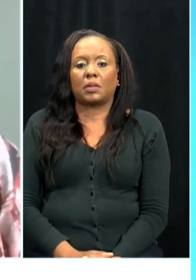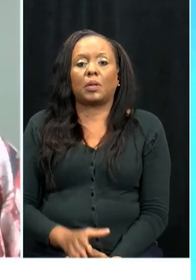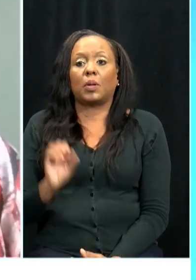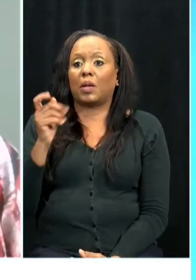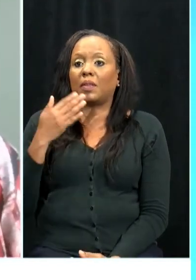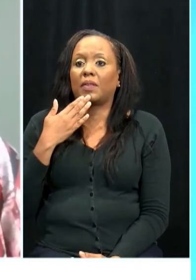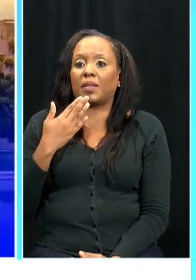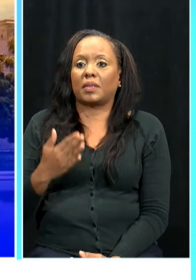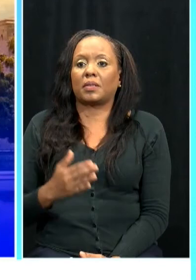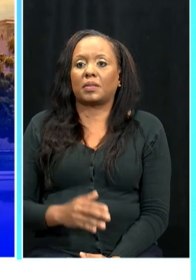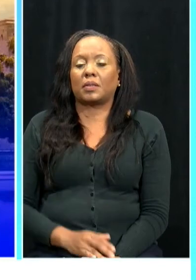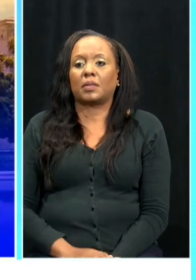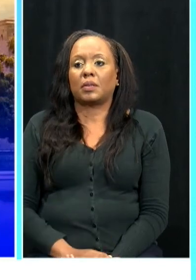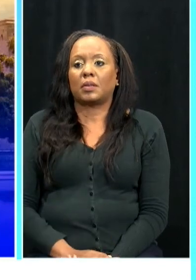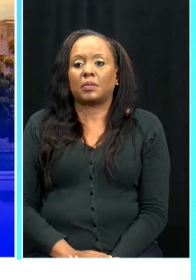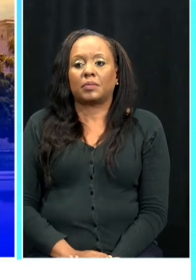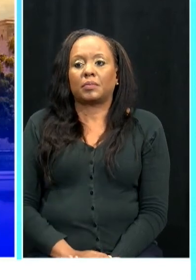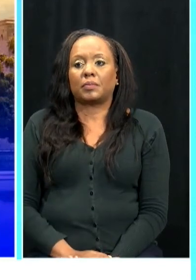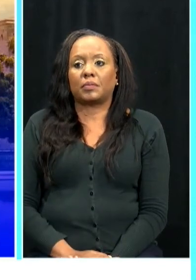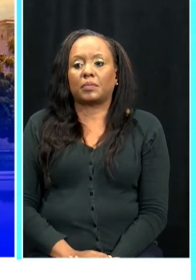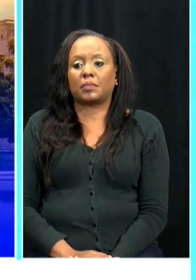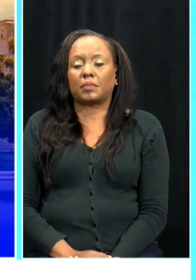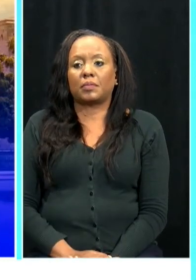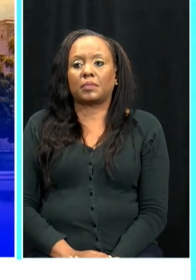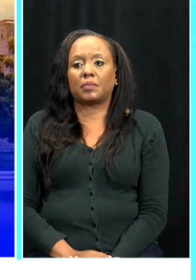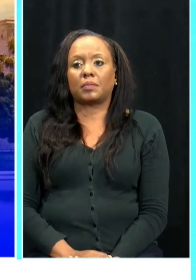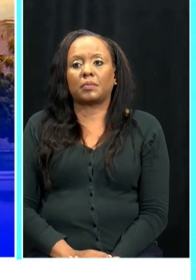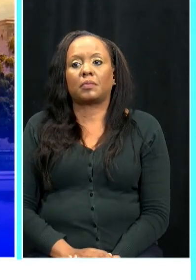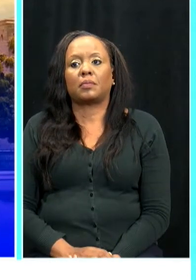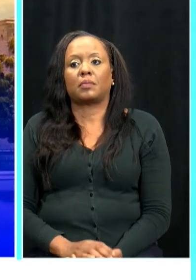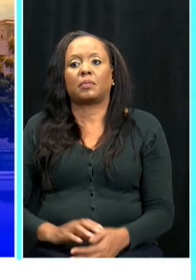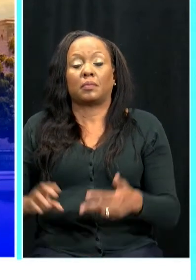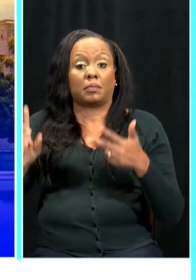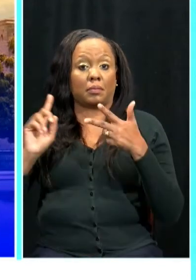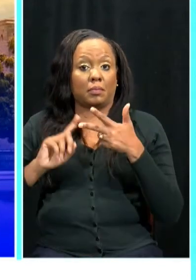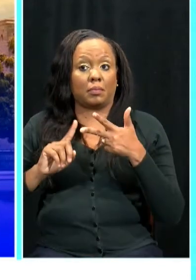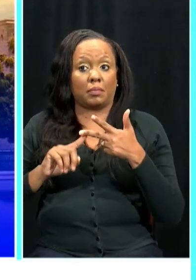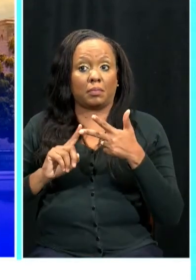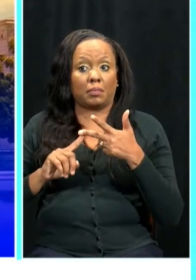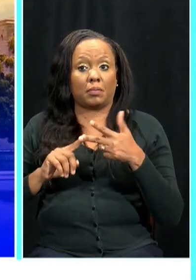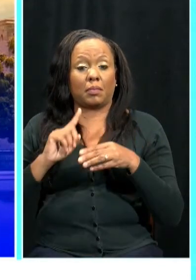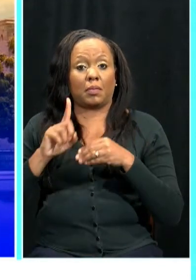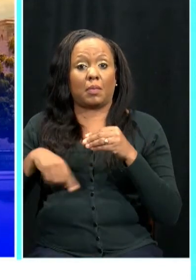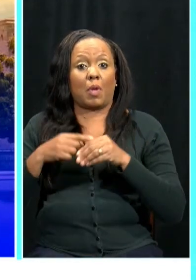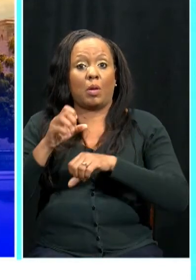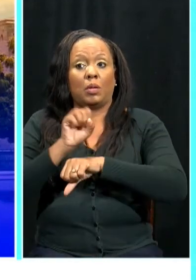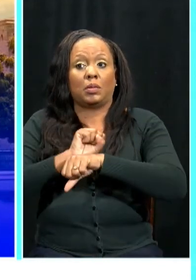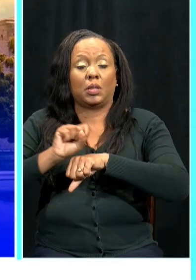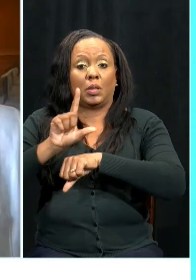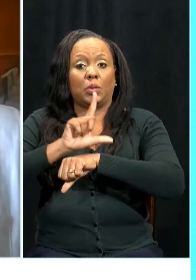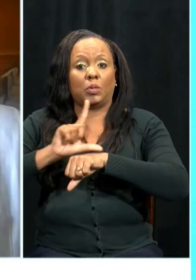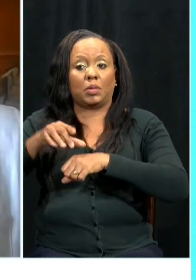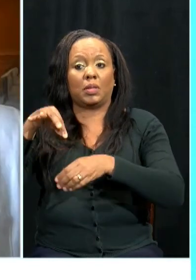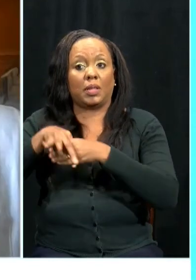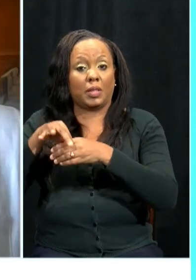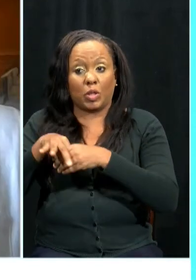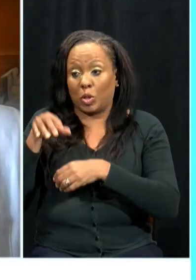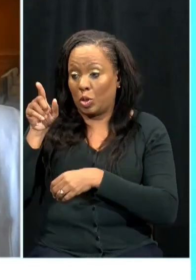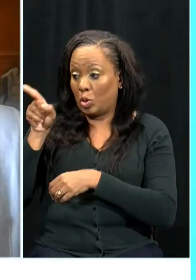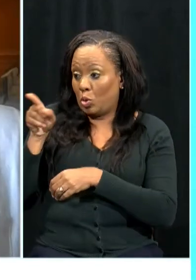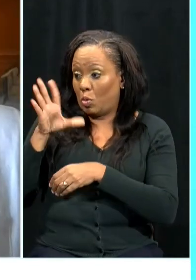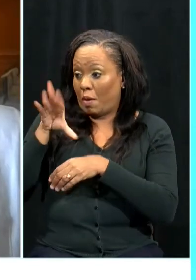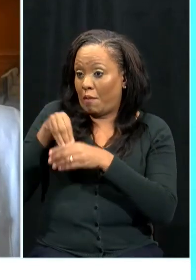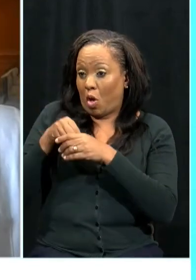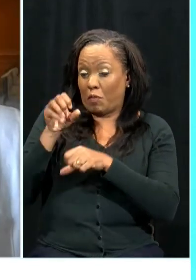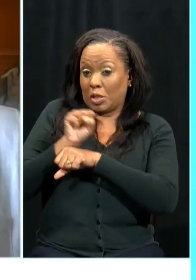Ambassador. We're going now to Dr. Joseph, and let's talk about the St. Lucia elections. I believe you were involved in that,